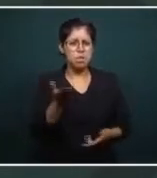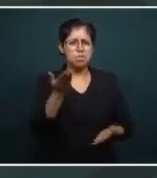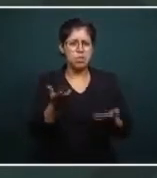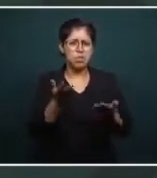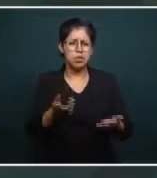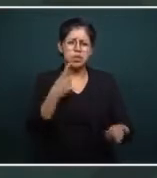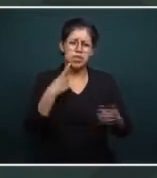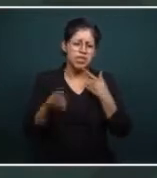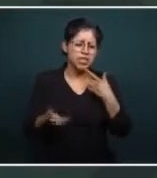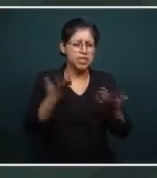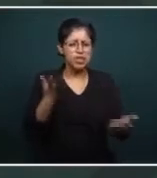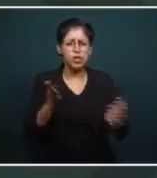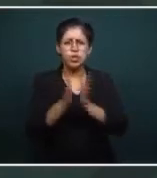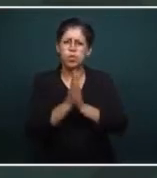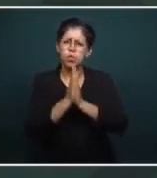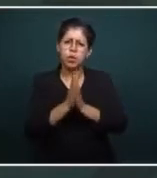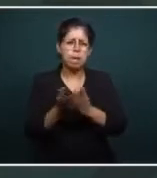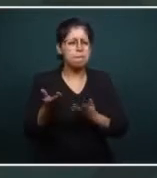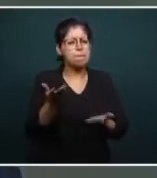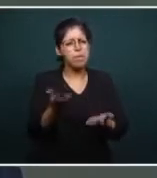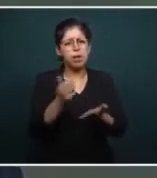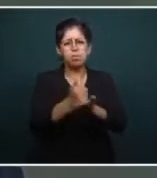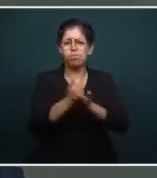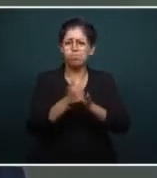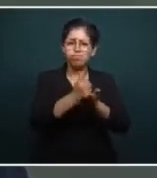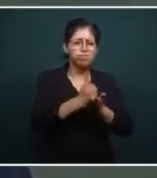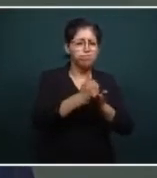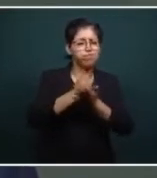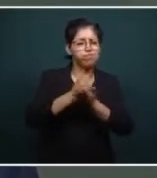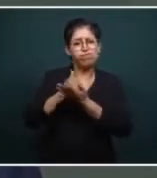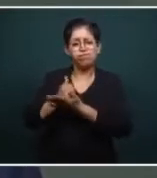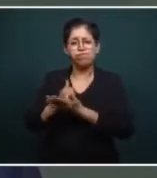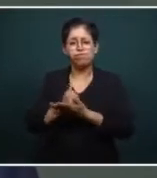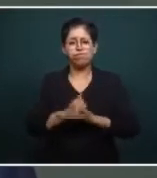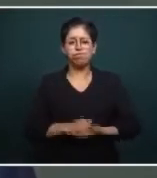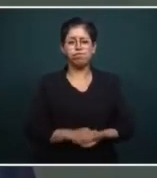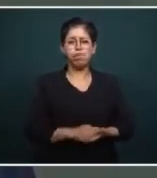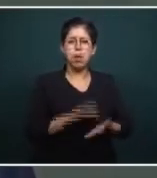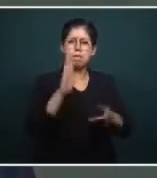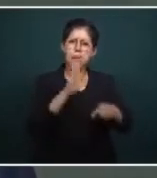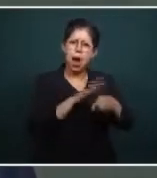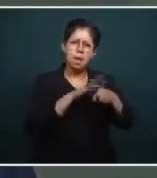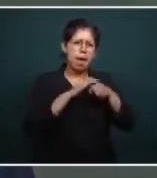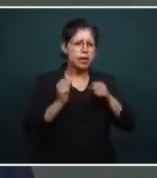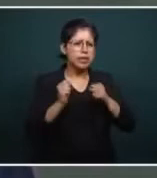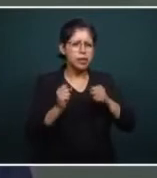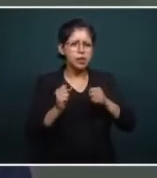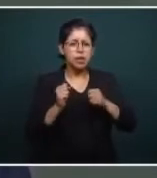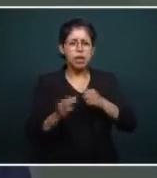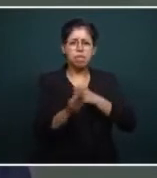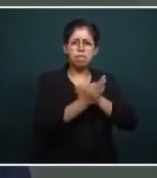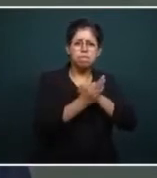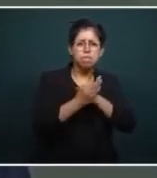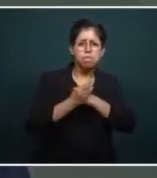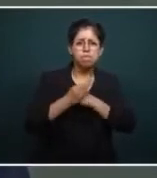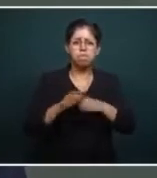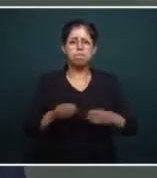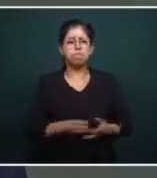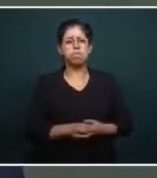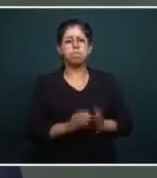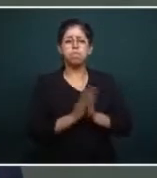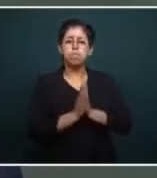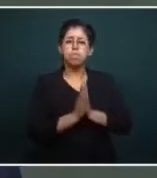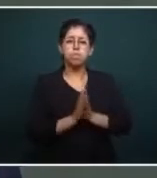people. demandando They are demanding más protección, más more seguridad. protection, more security Toda